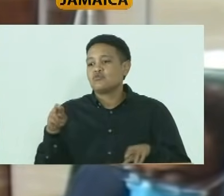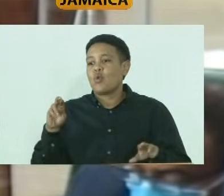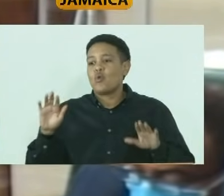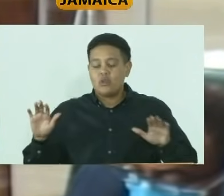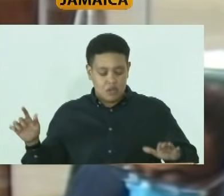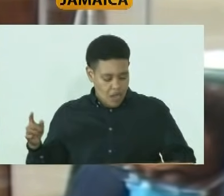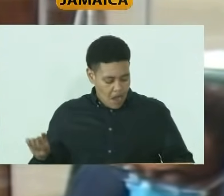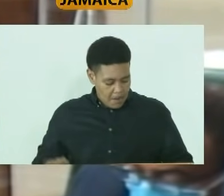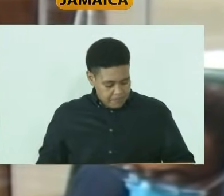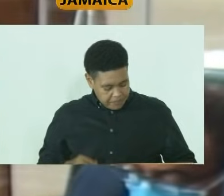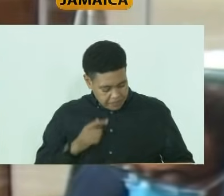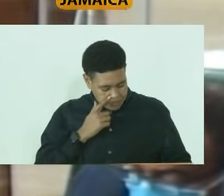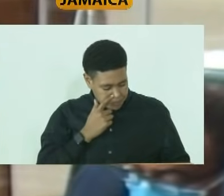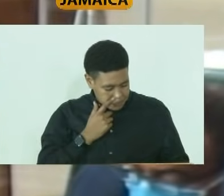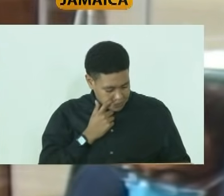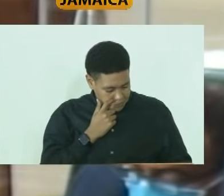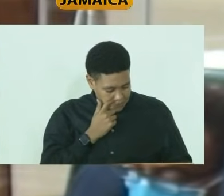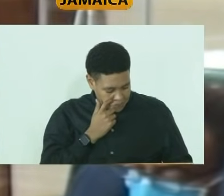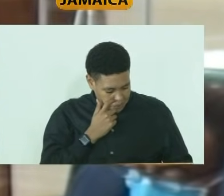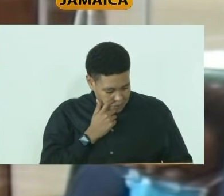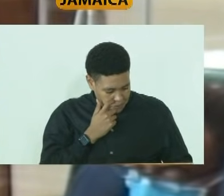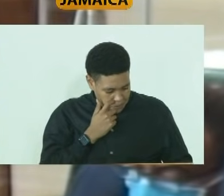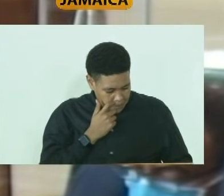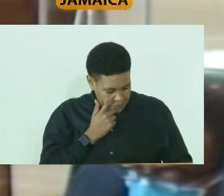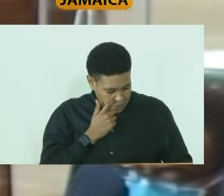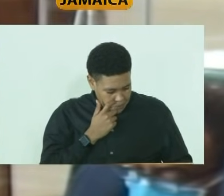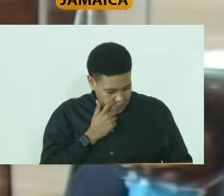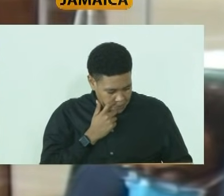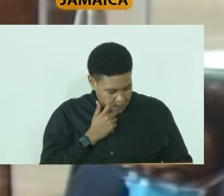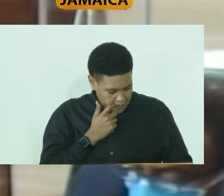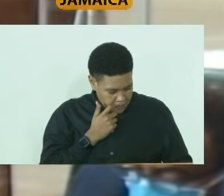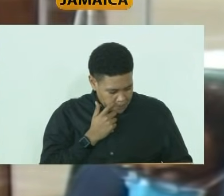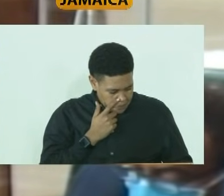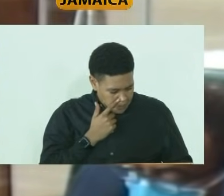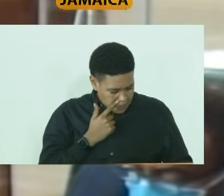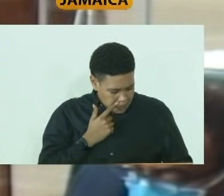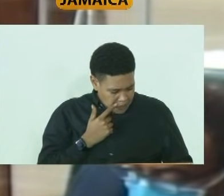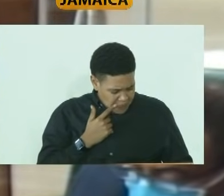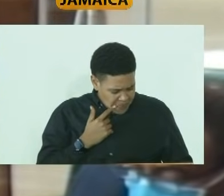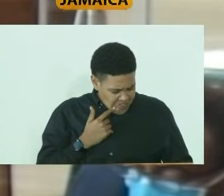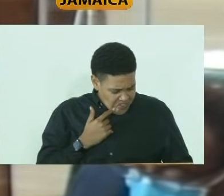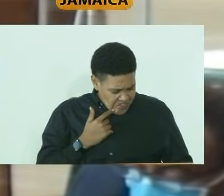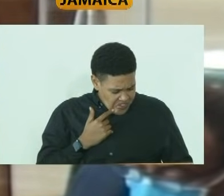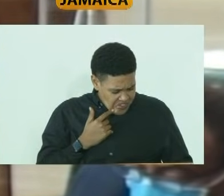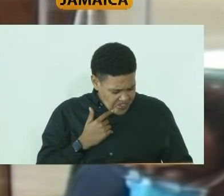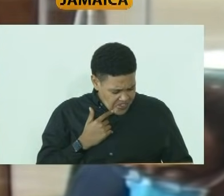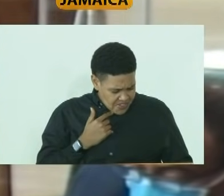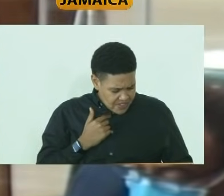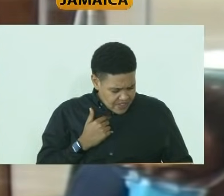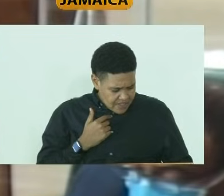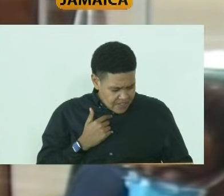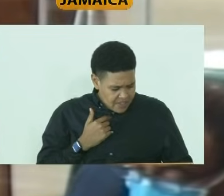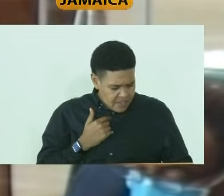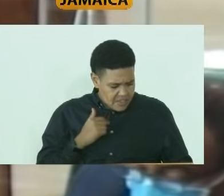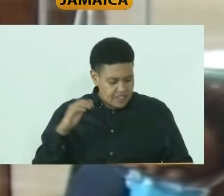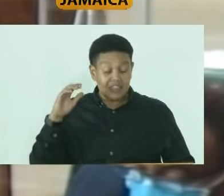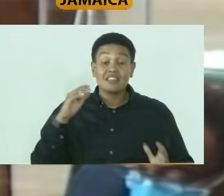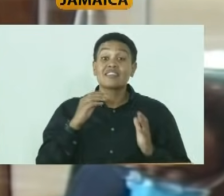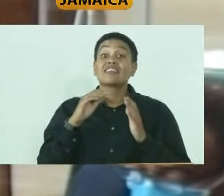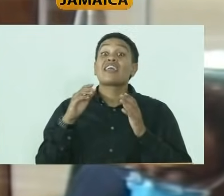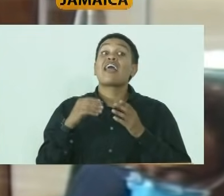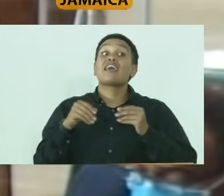roads. Madam Speaker, capital expenditure remains unchanged at $54.2 billion for the full fiscal